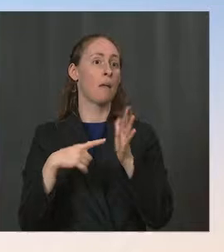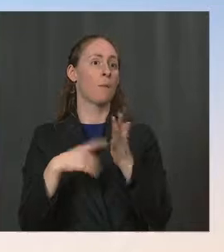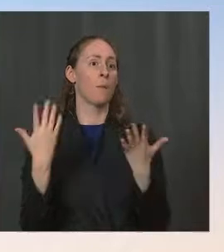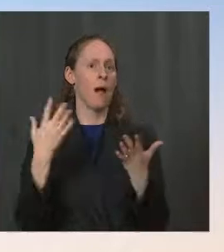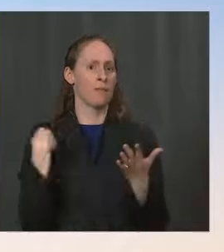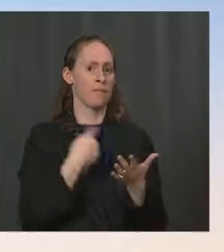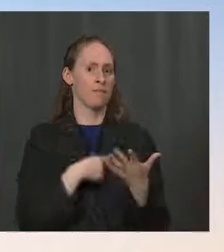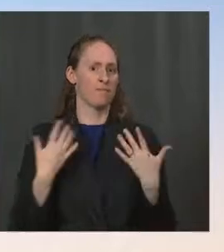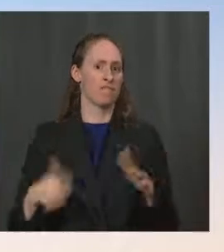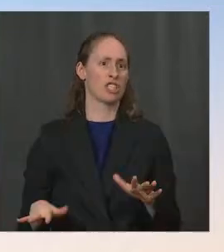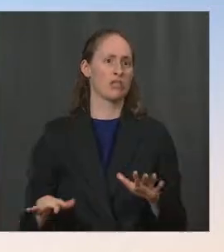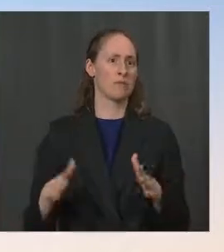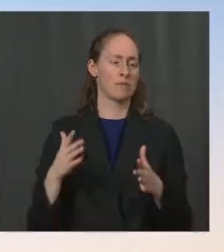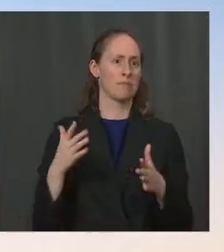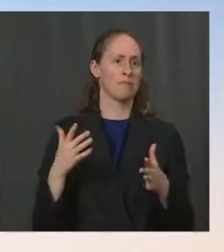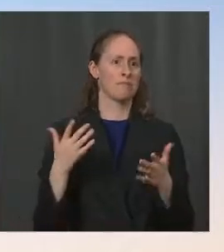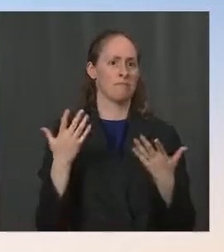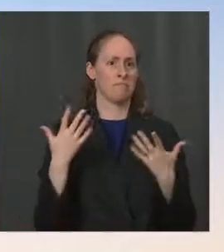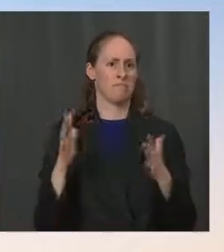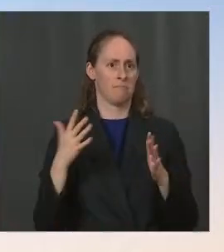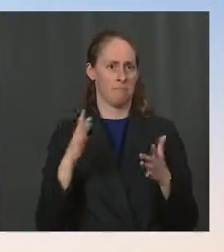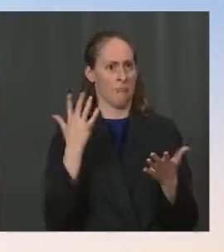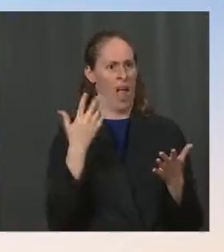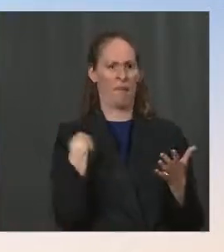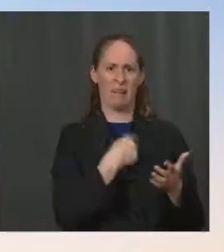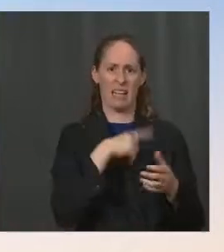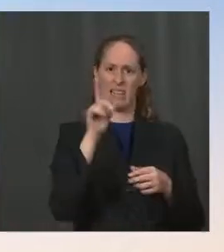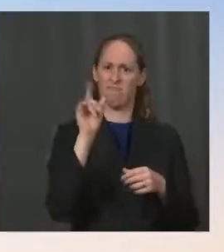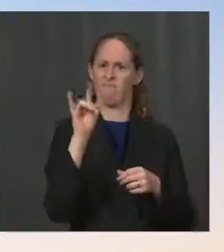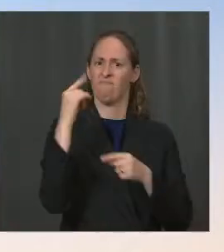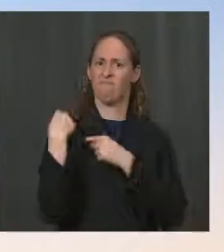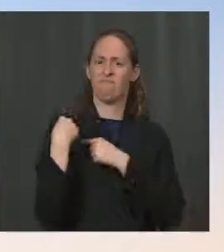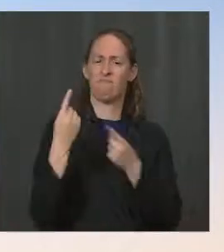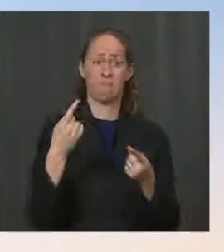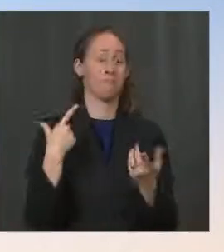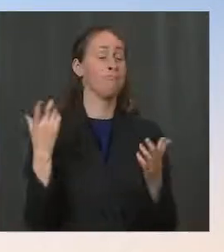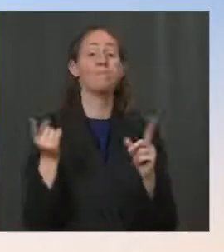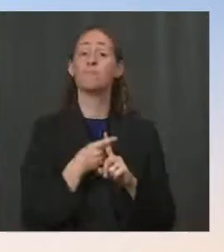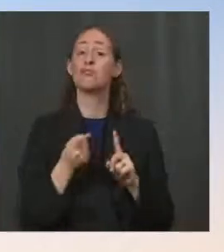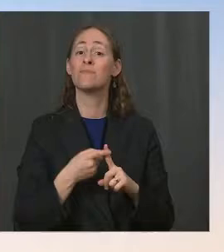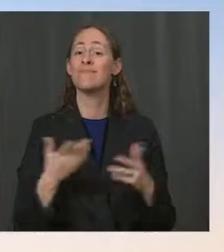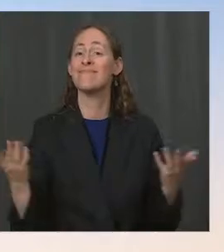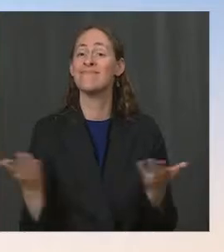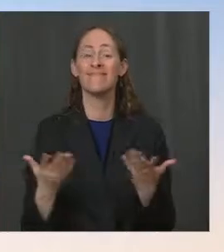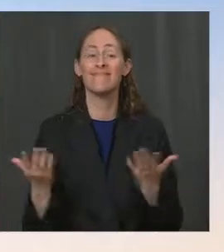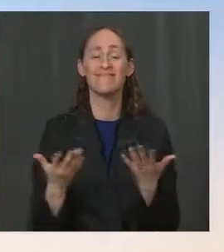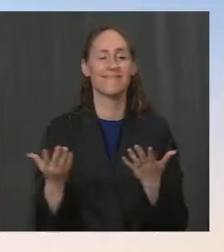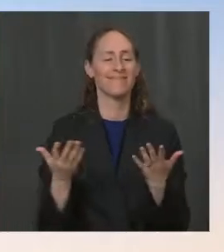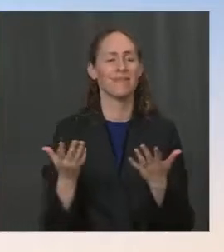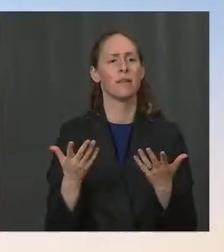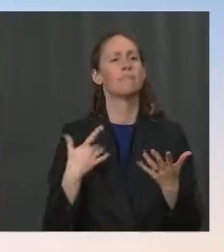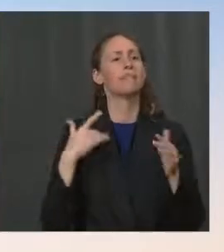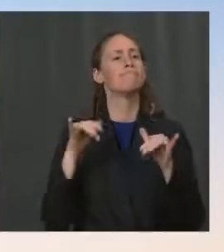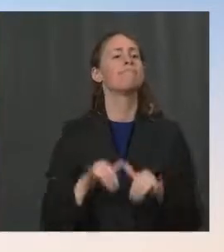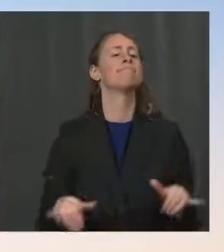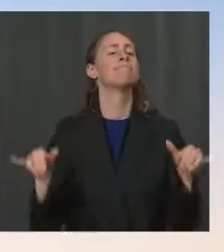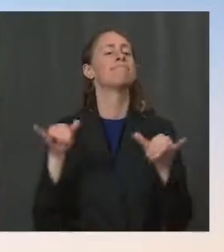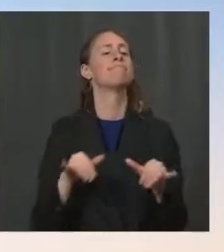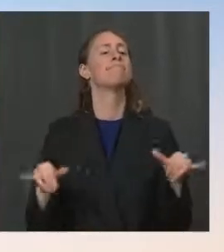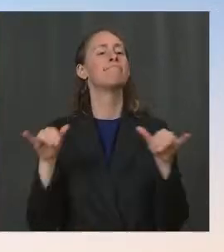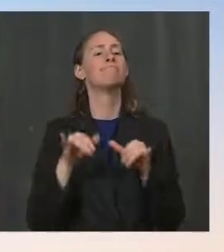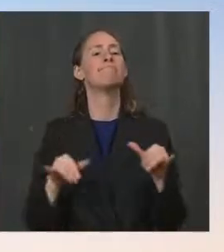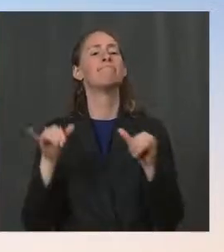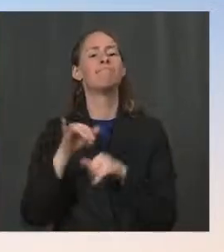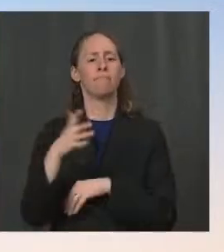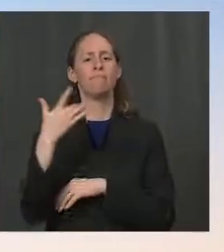that we work to get American citizens out. One, the most used method was the muster point, or what we called the muster point.